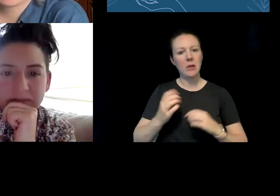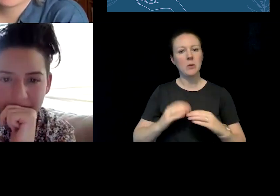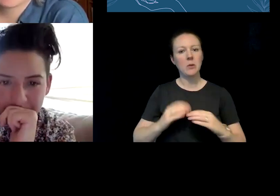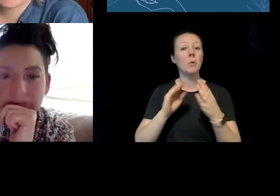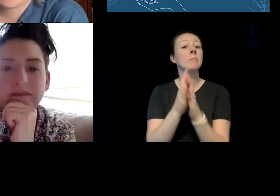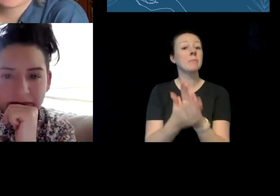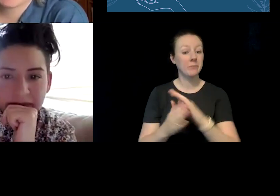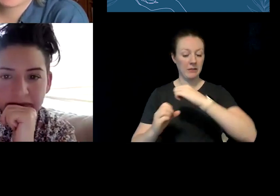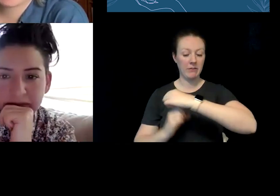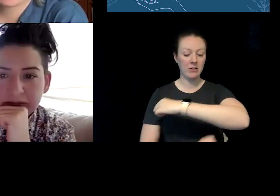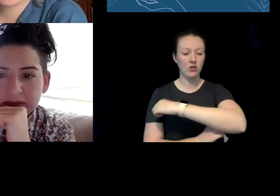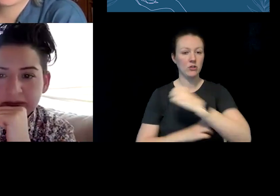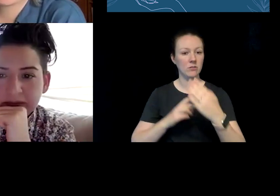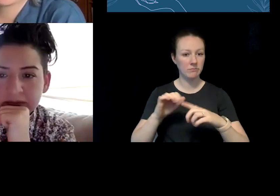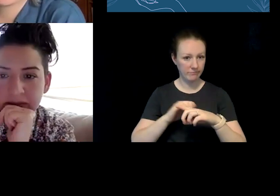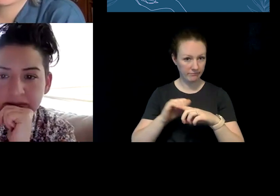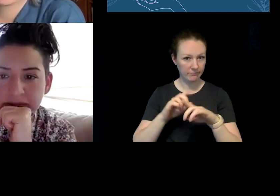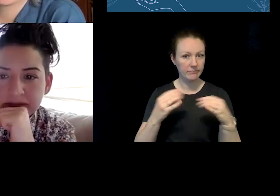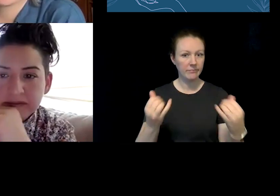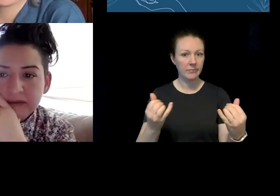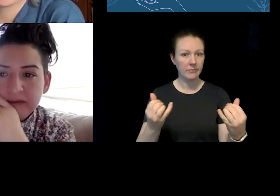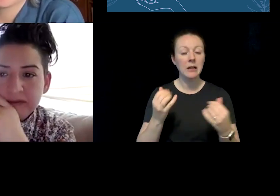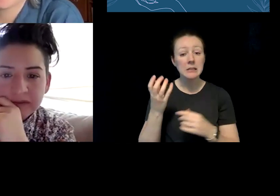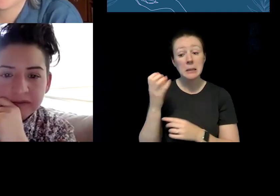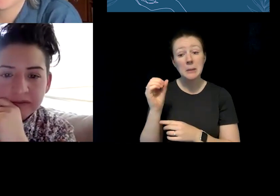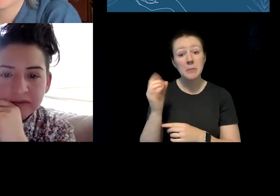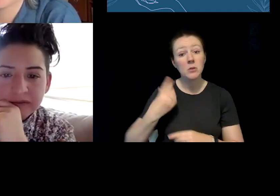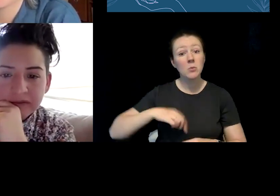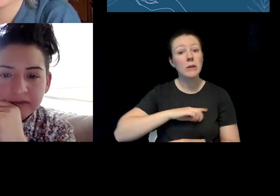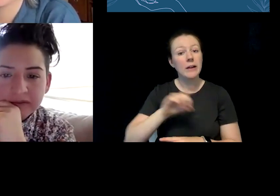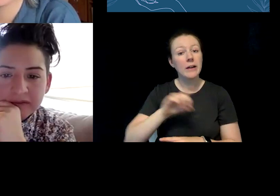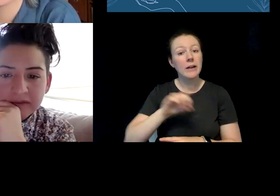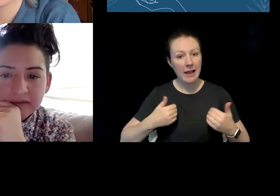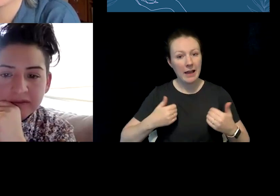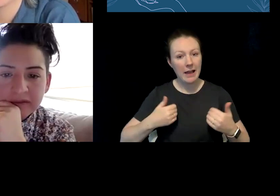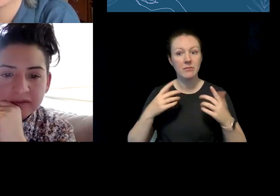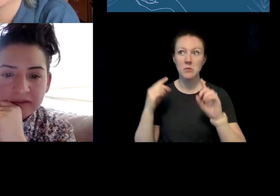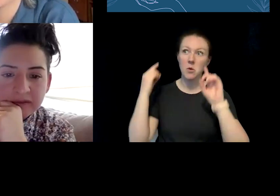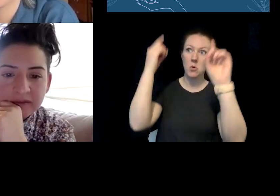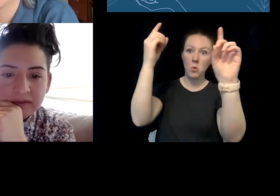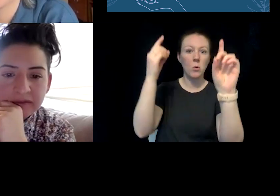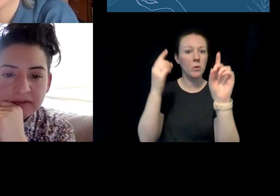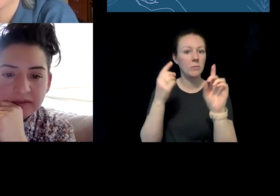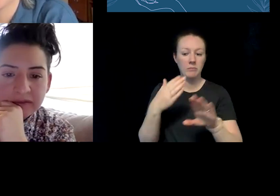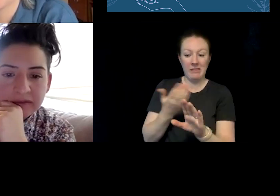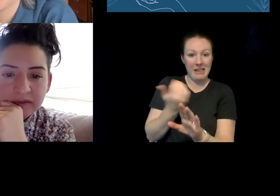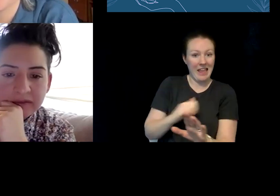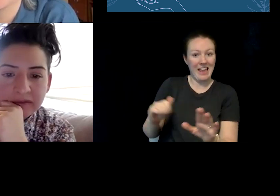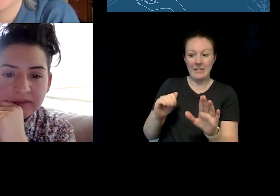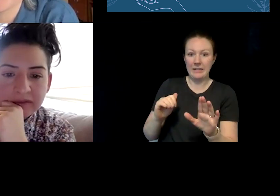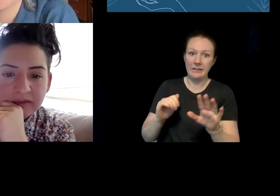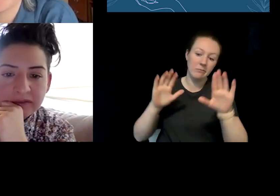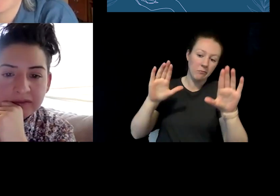becoming that for us as companies, that we have to have that before any kind of magic can happen. So